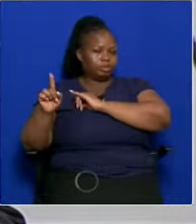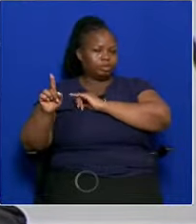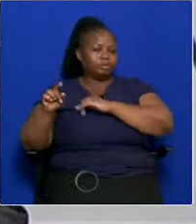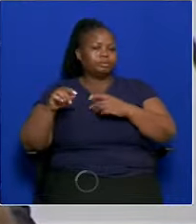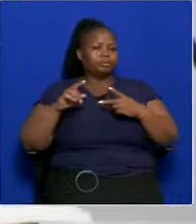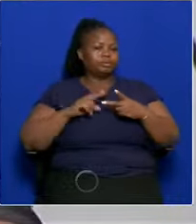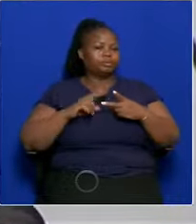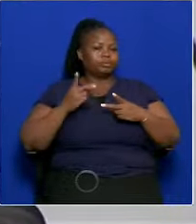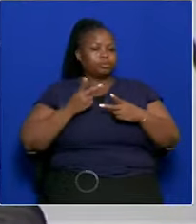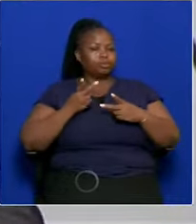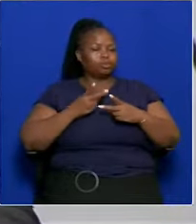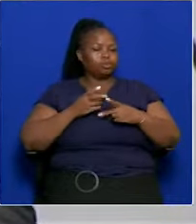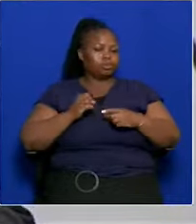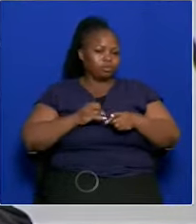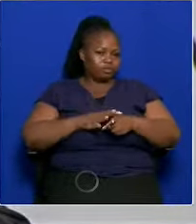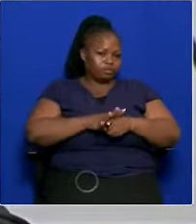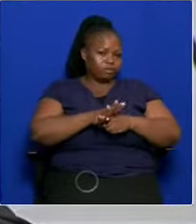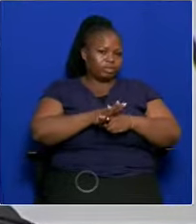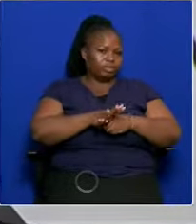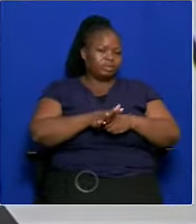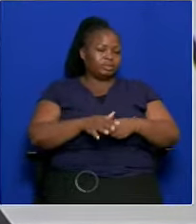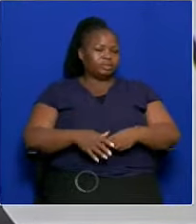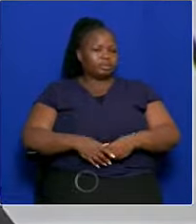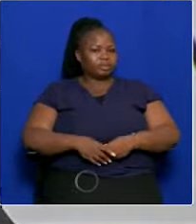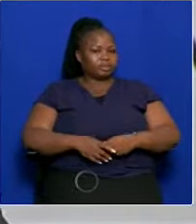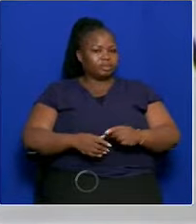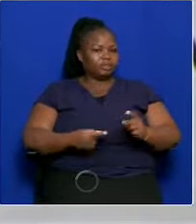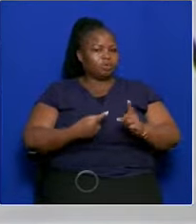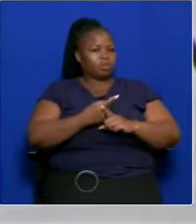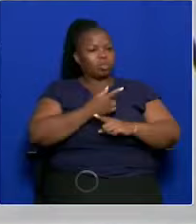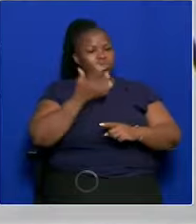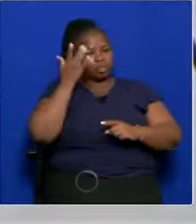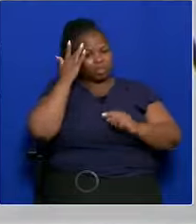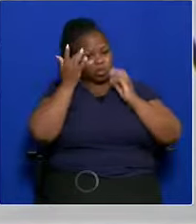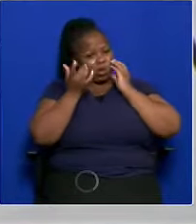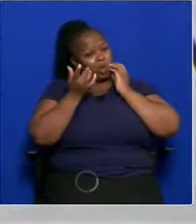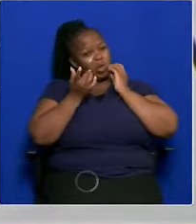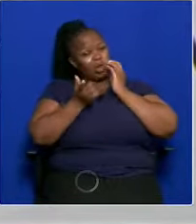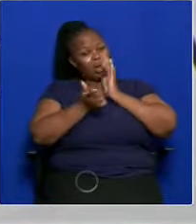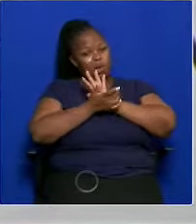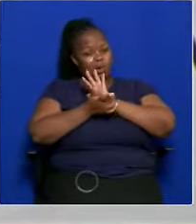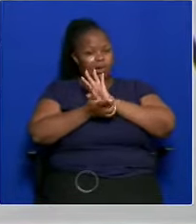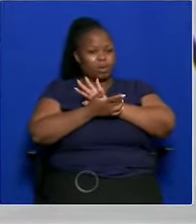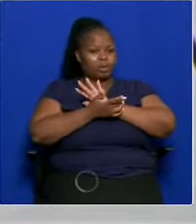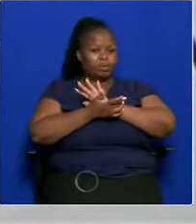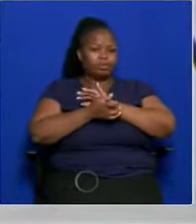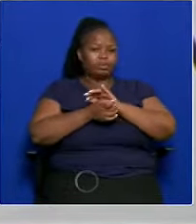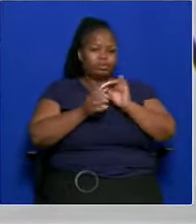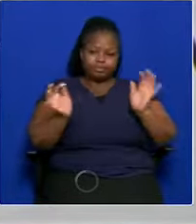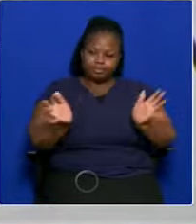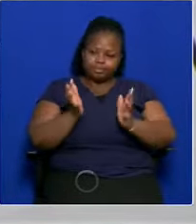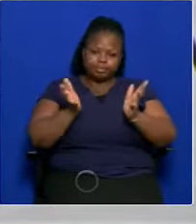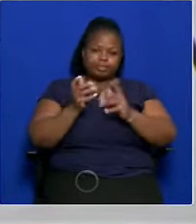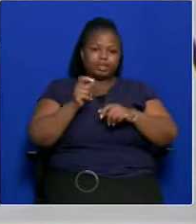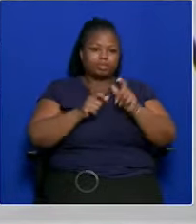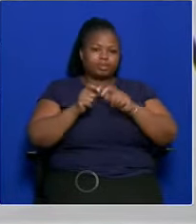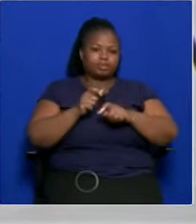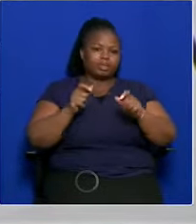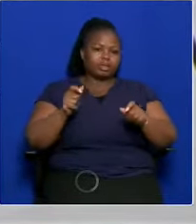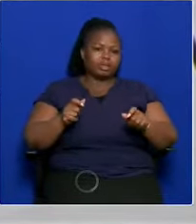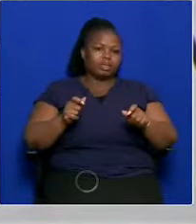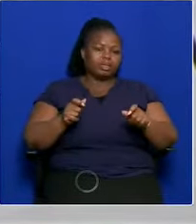influence unlawfulness and cultivating people to enforce the structures, to be